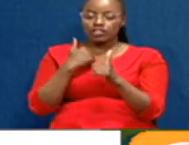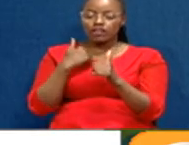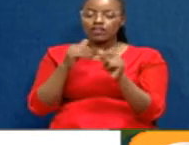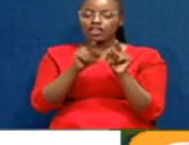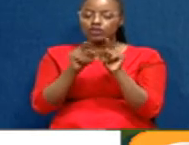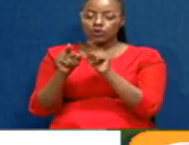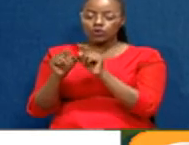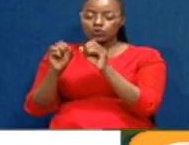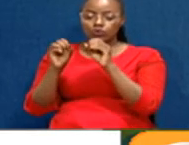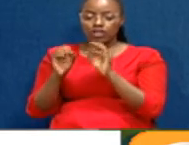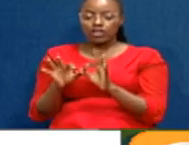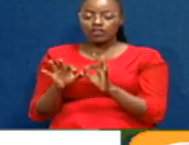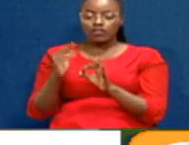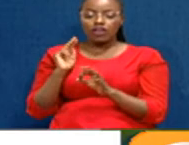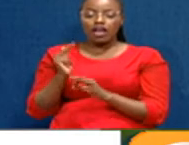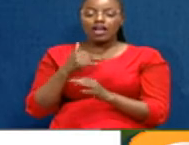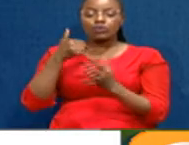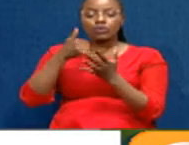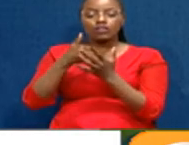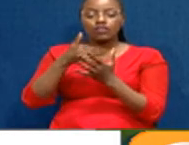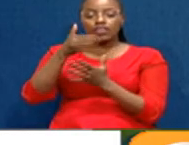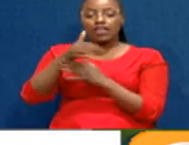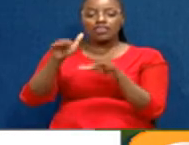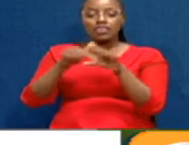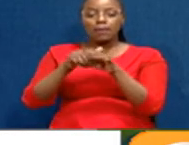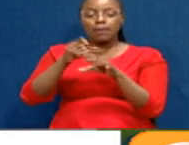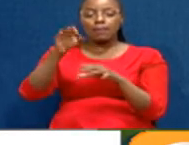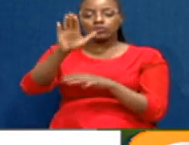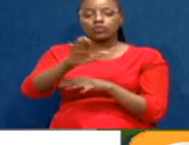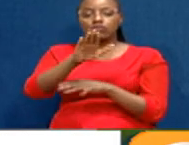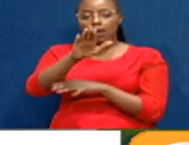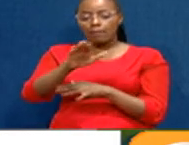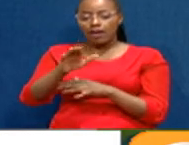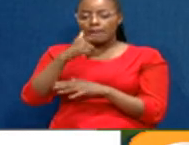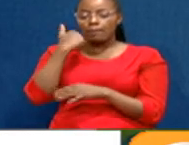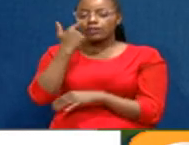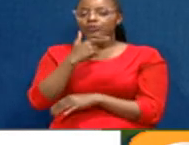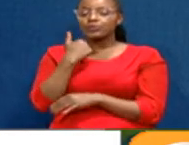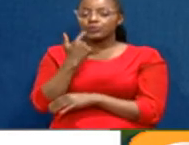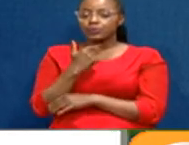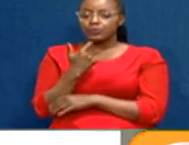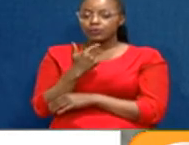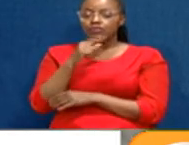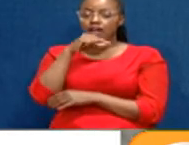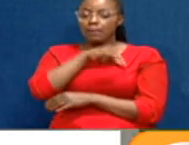And if we put in place members of parliament